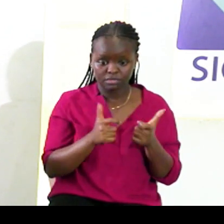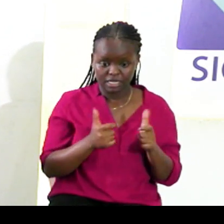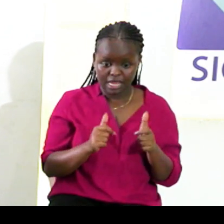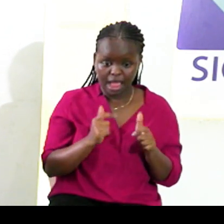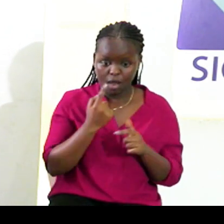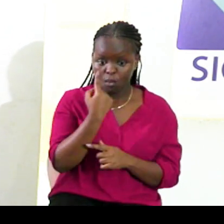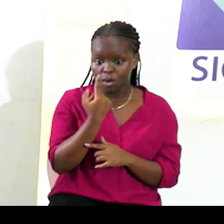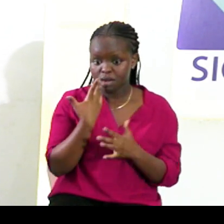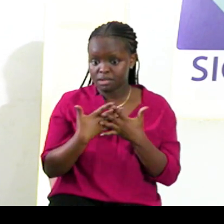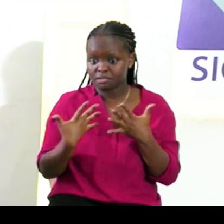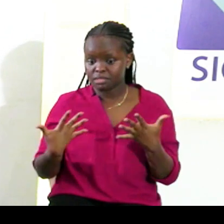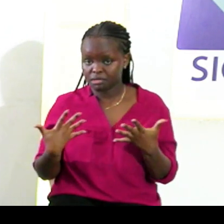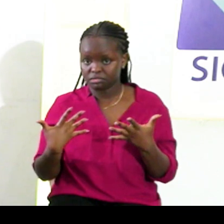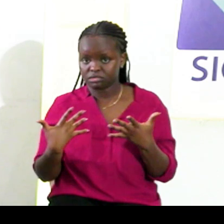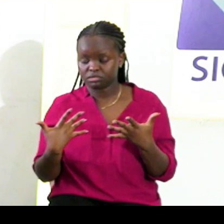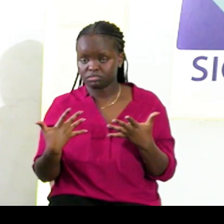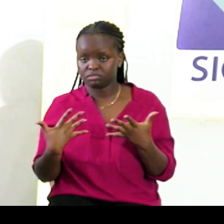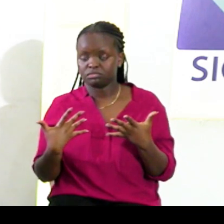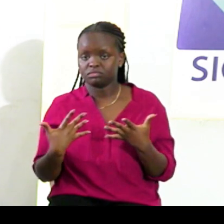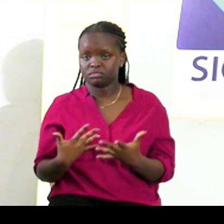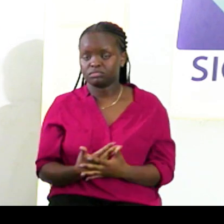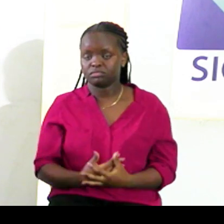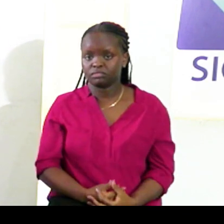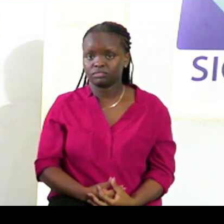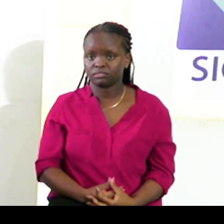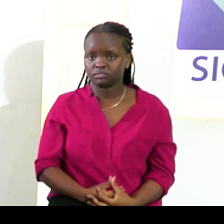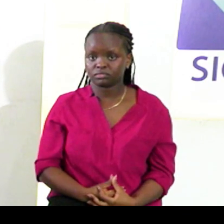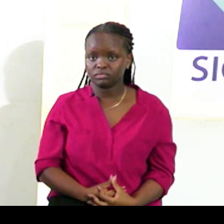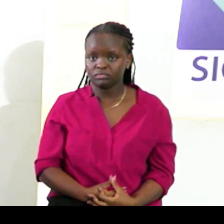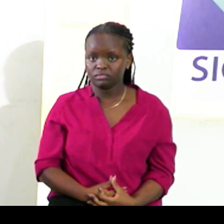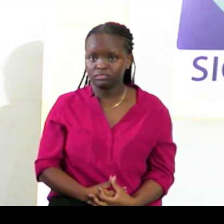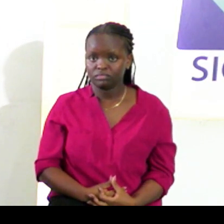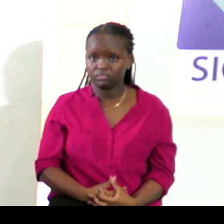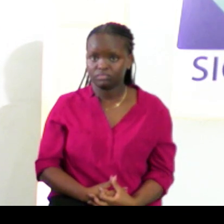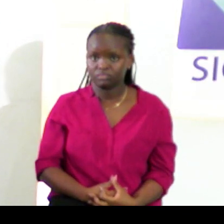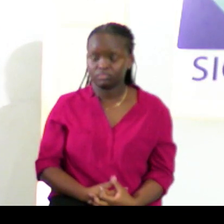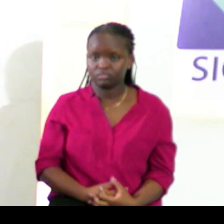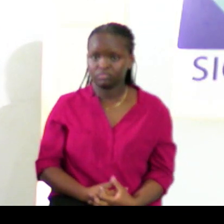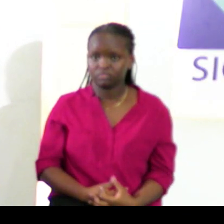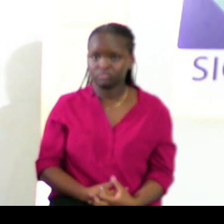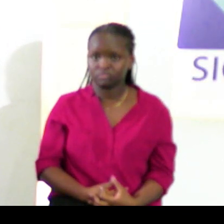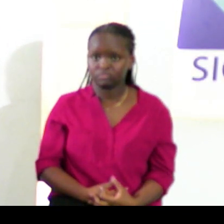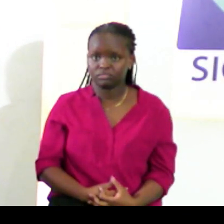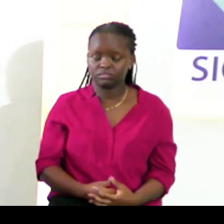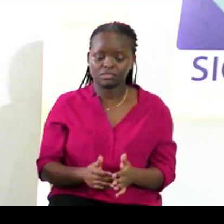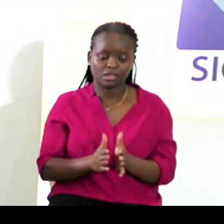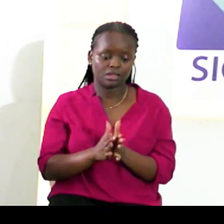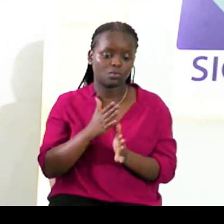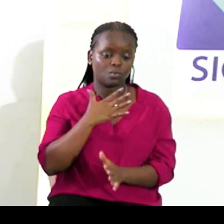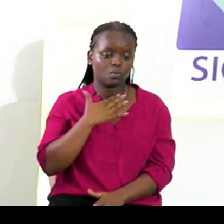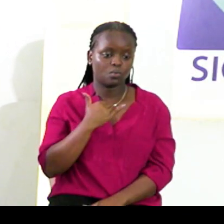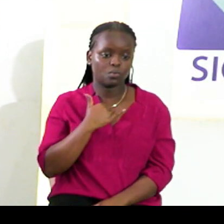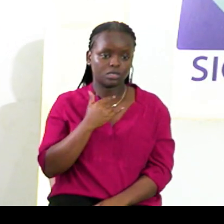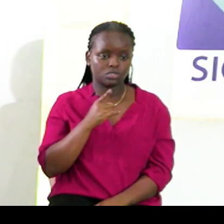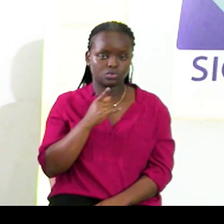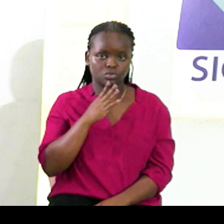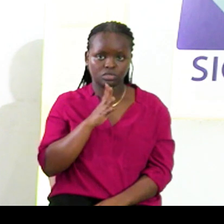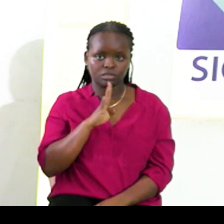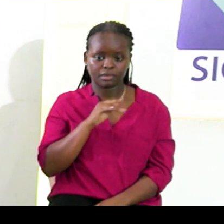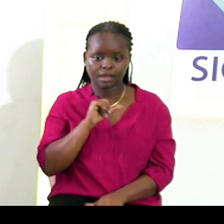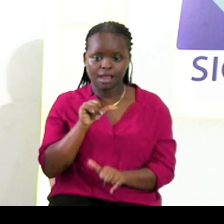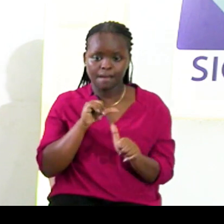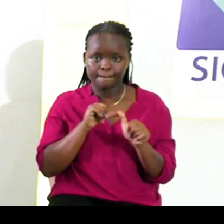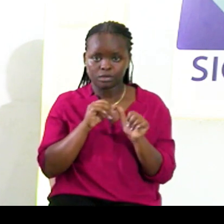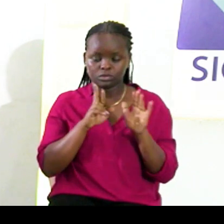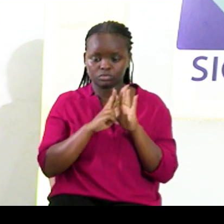the tools. And I want you to talk about the role of